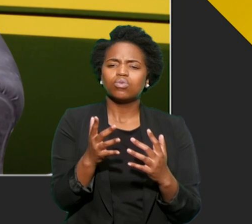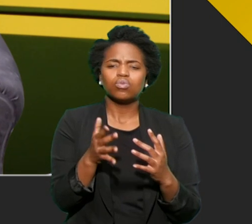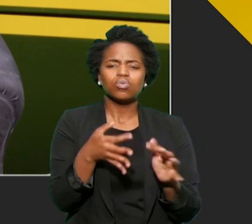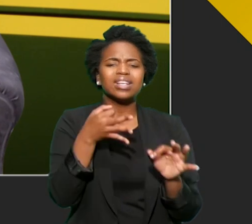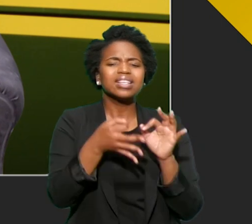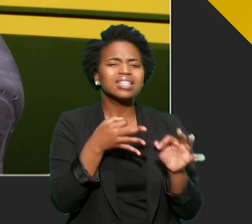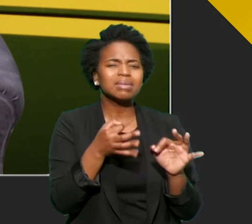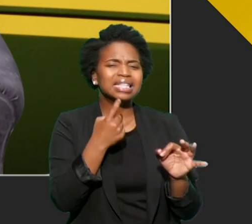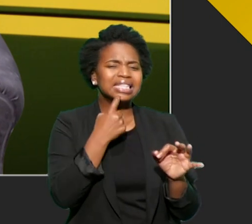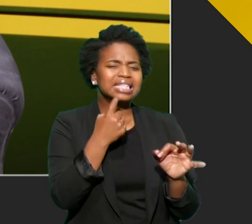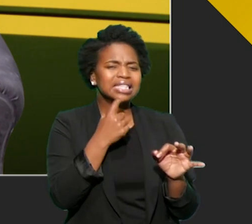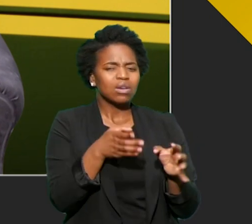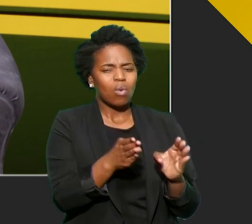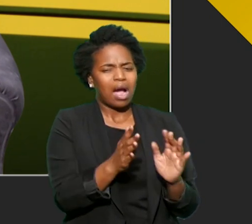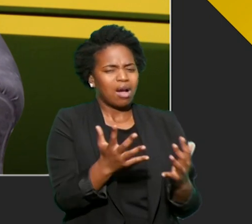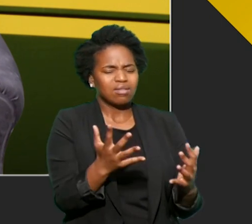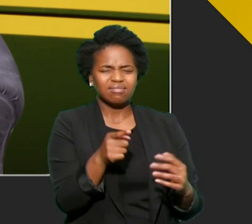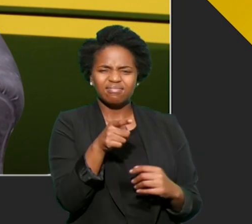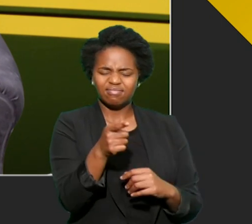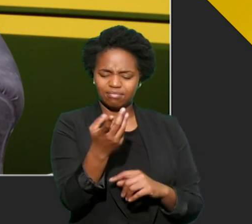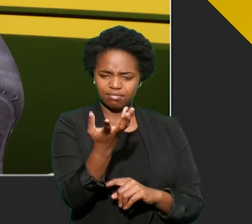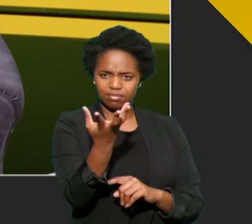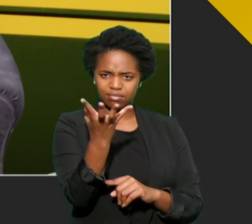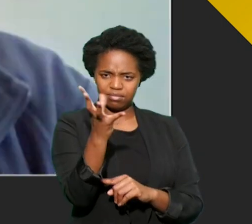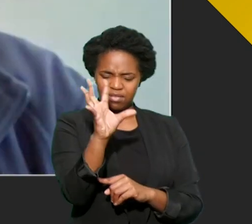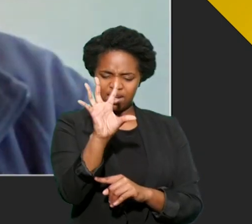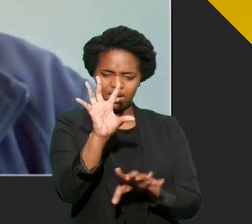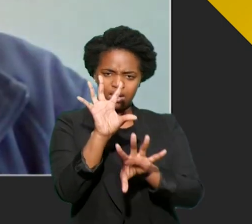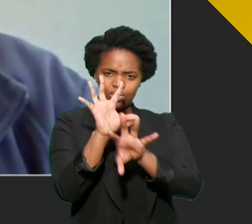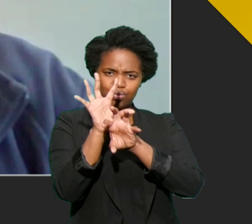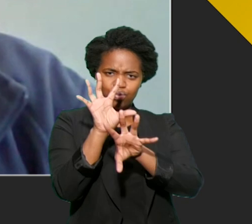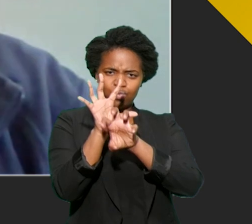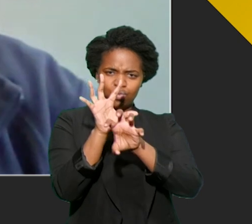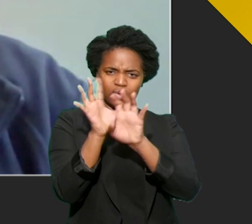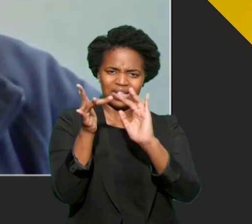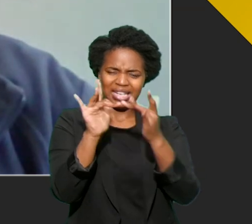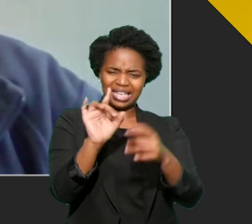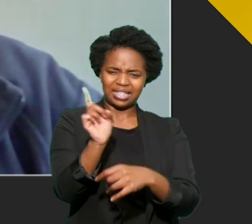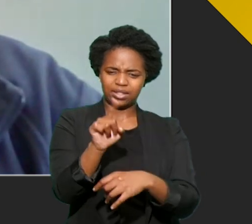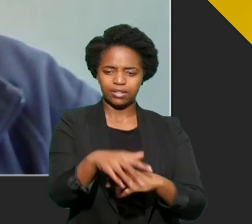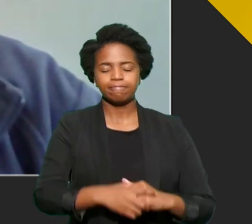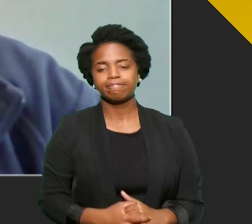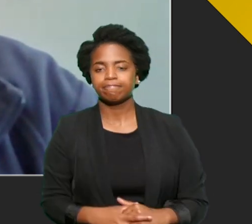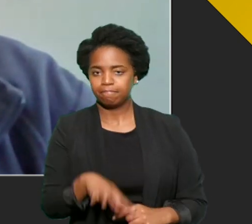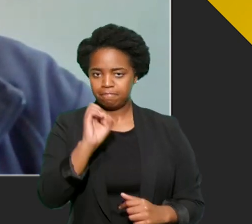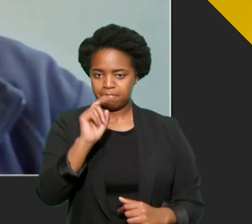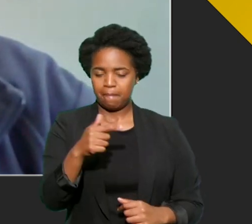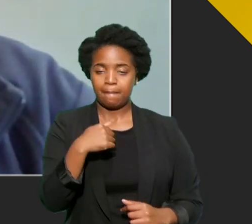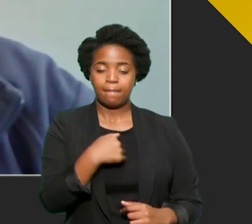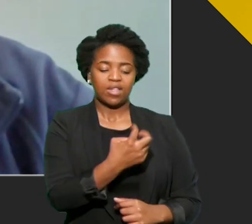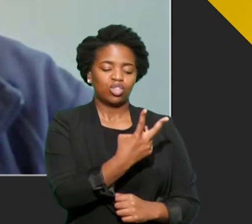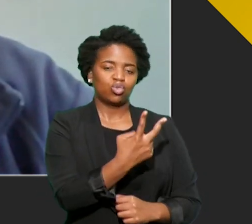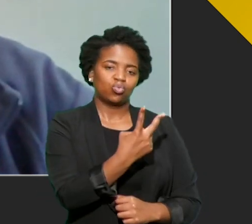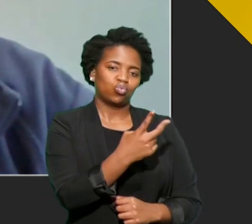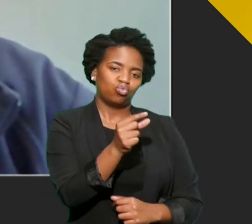are electromagnetic waves? Okay, so maybe I can just take it back, whether it's 2G, 3G,